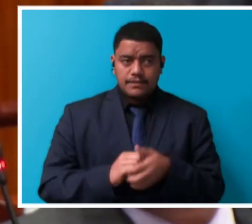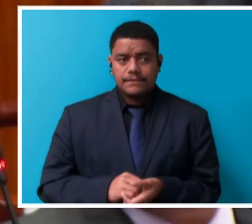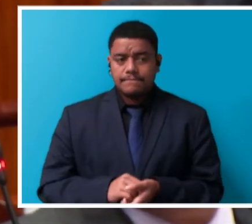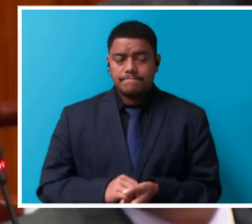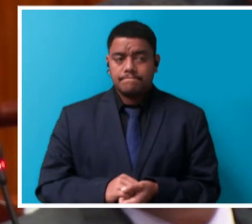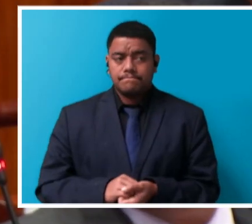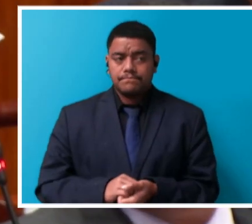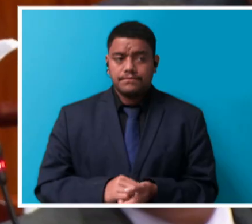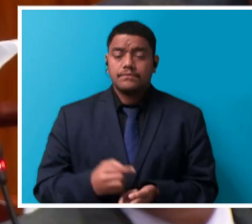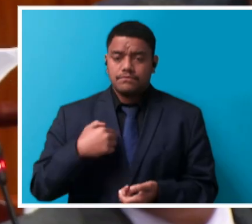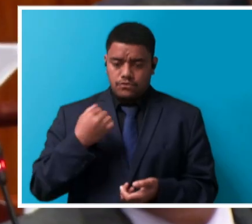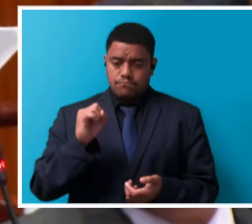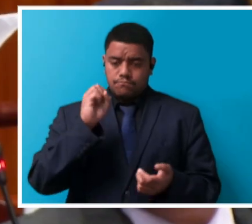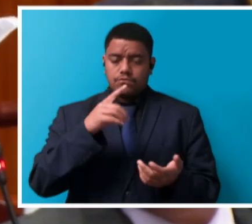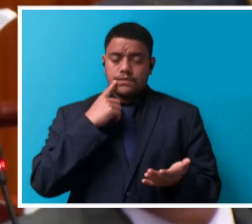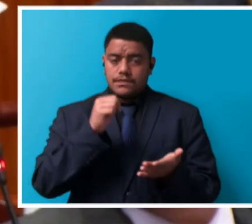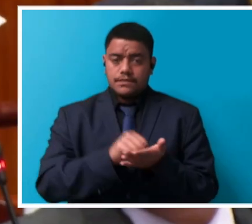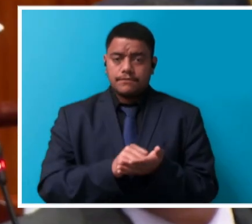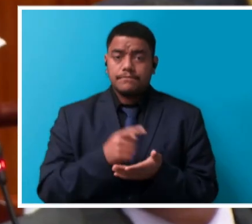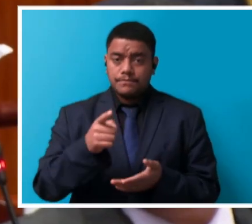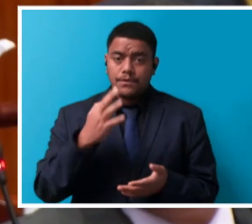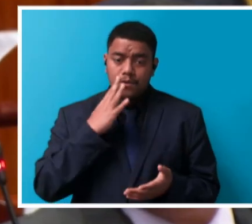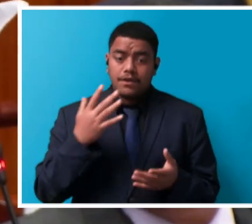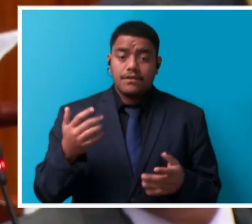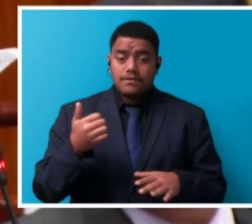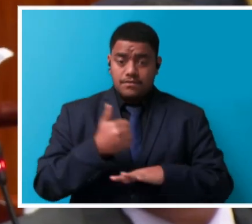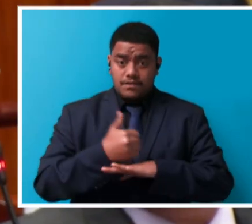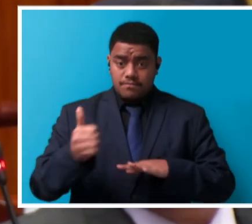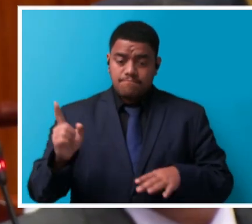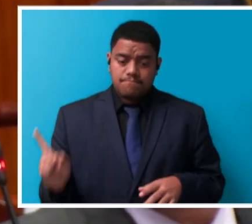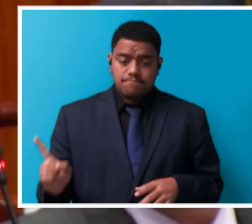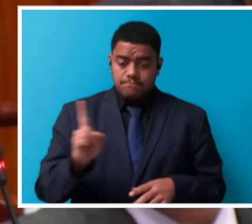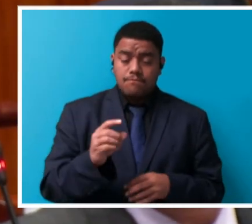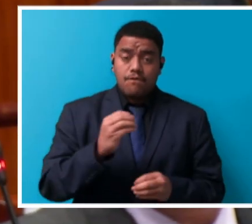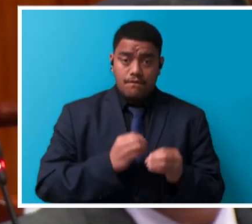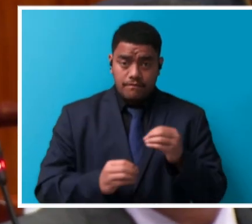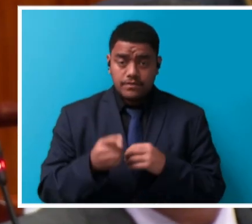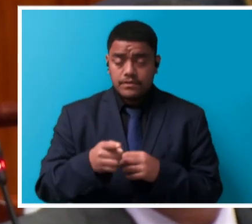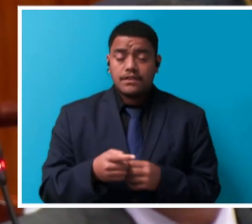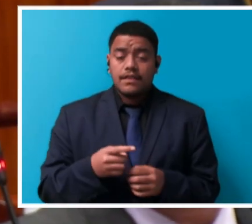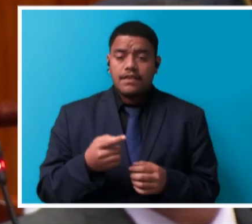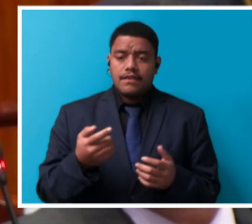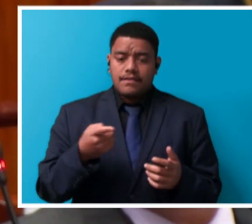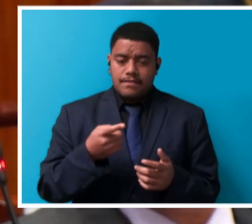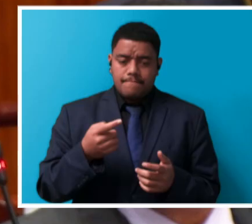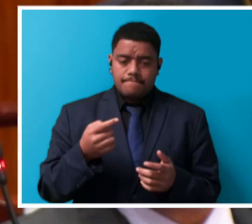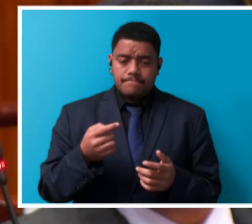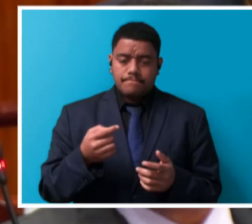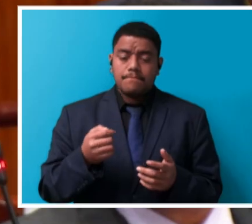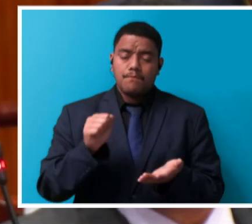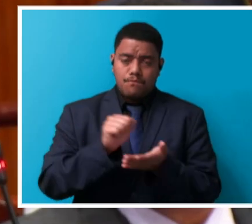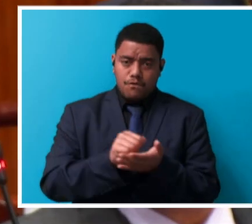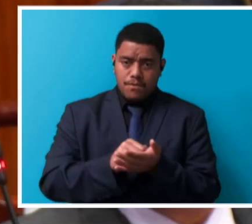I just stated it. Since the coalition government took office, however, there has been a deliberate and sustained